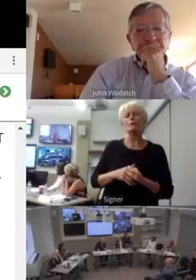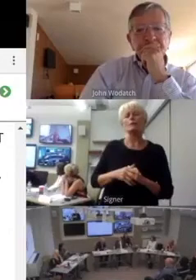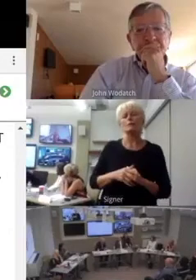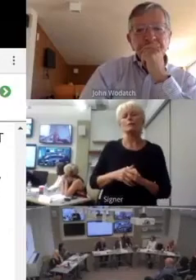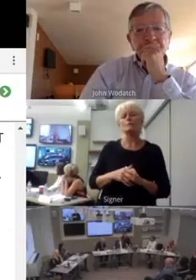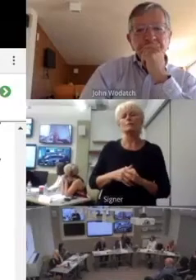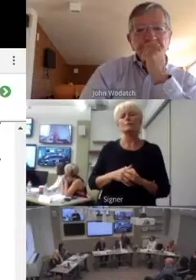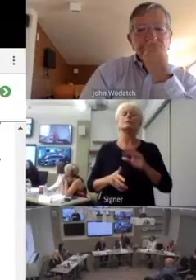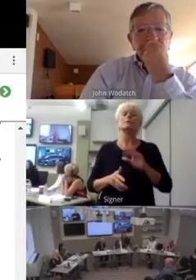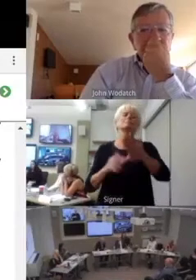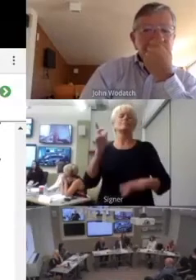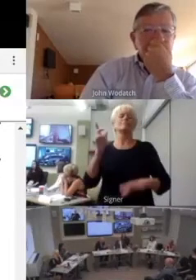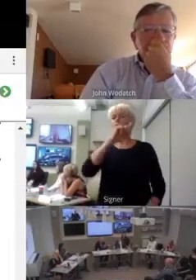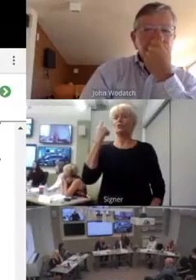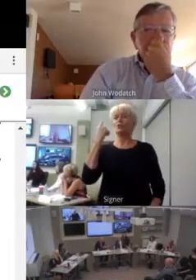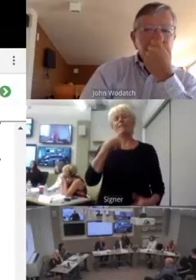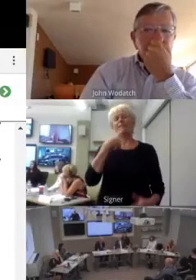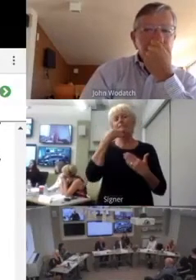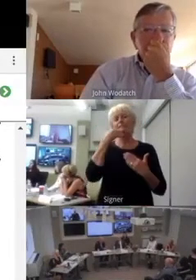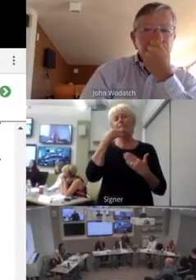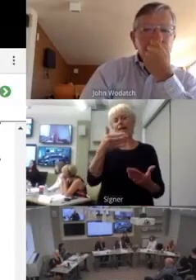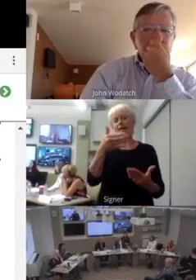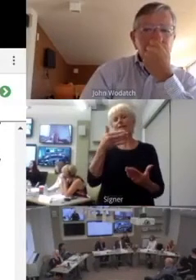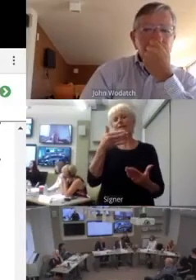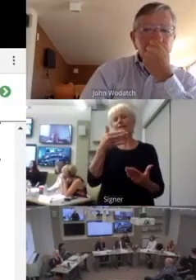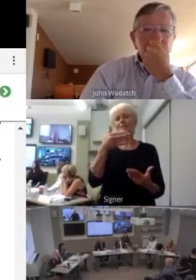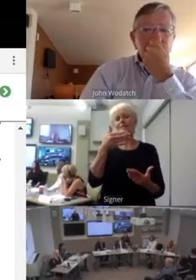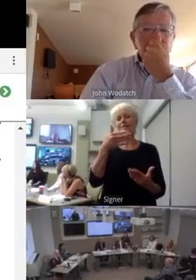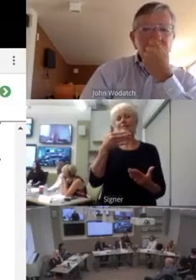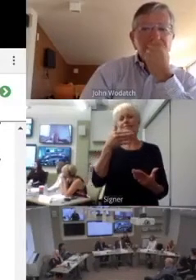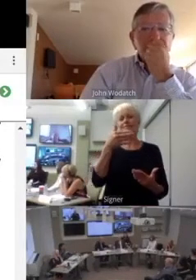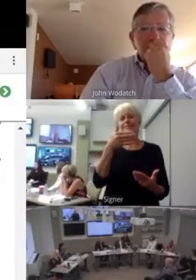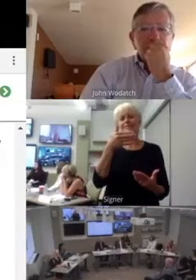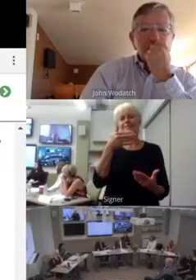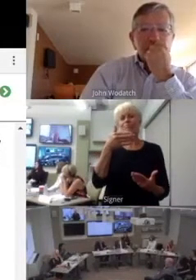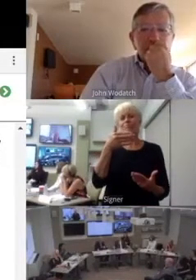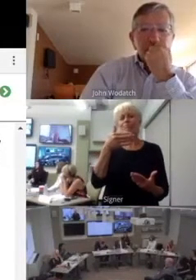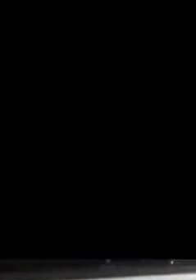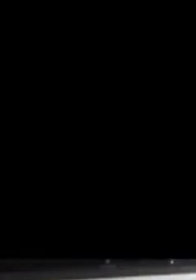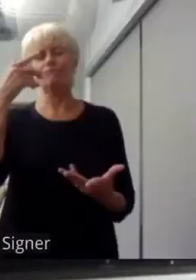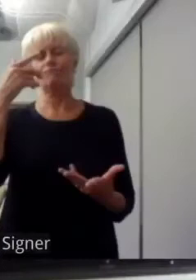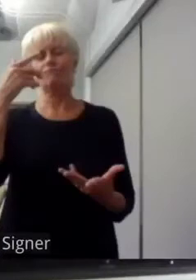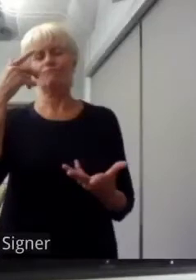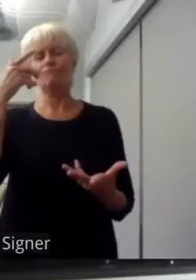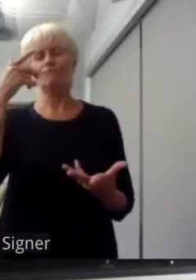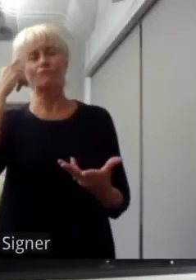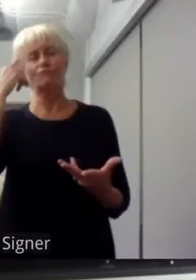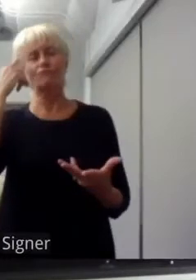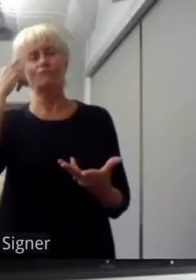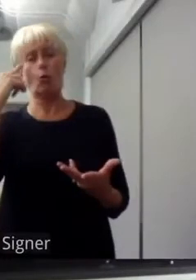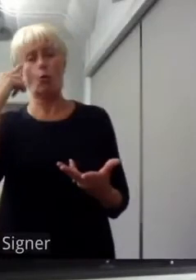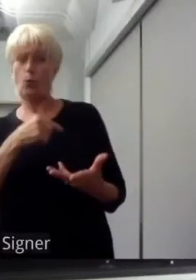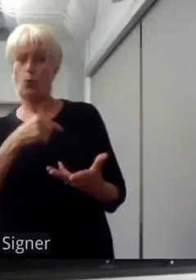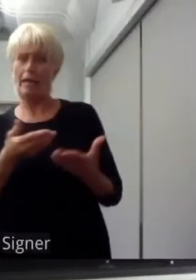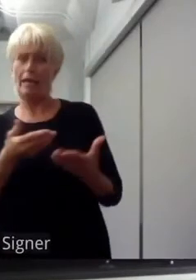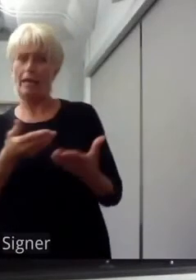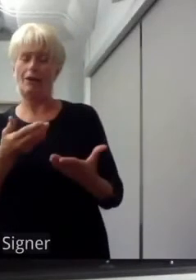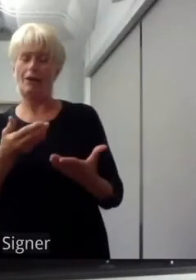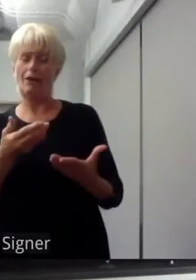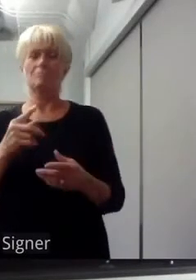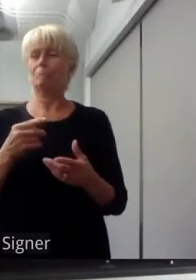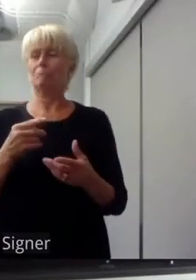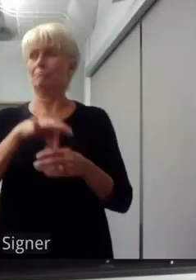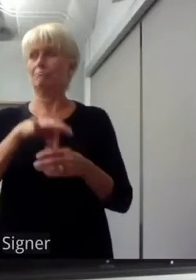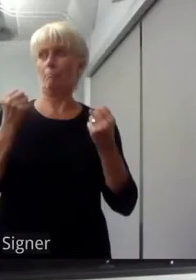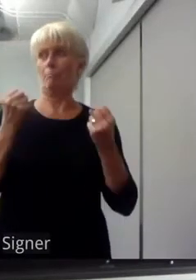David, for being here, as well as a number of the rest of us. And as has been noted, we've